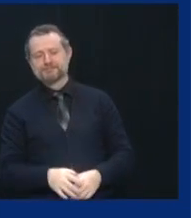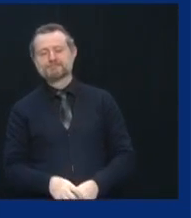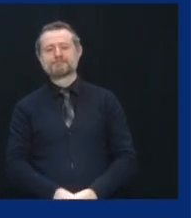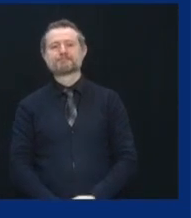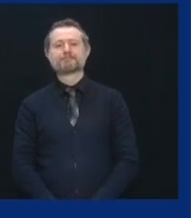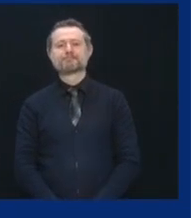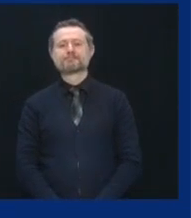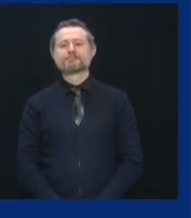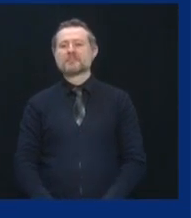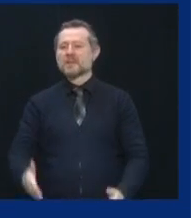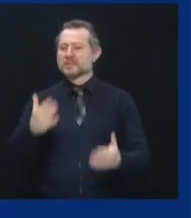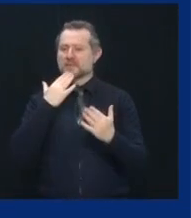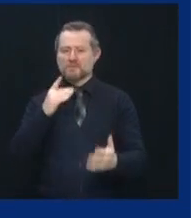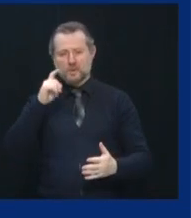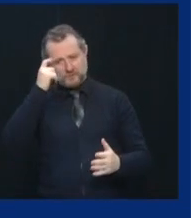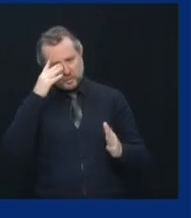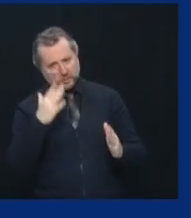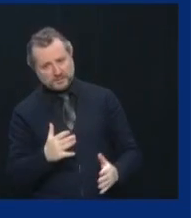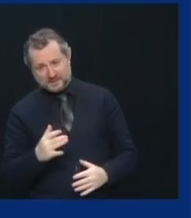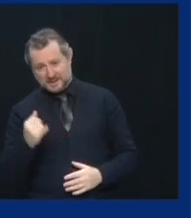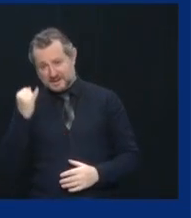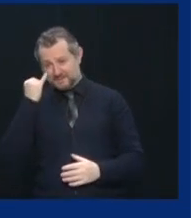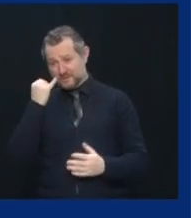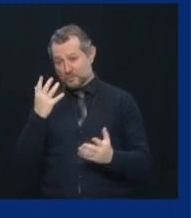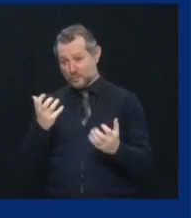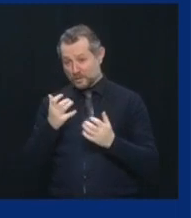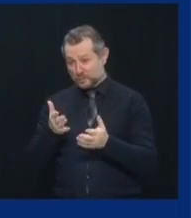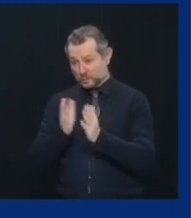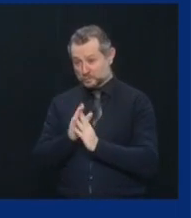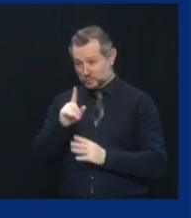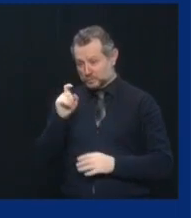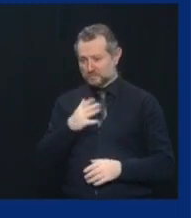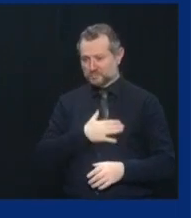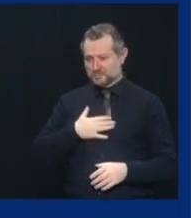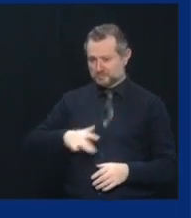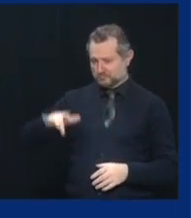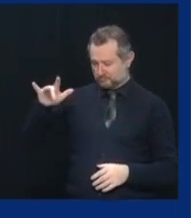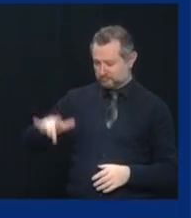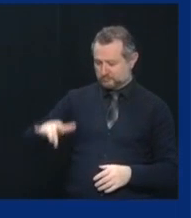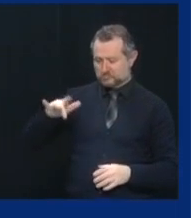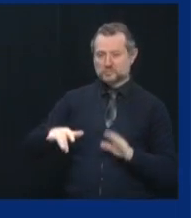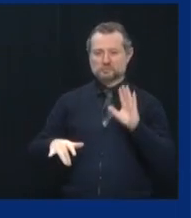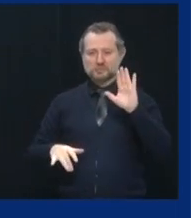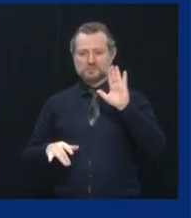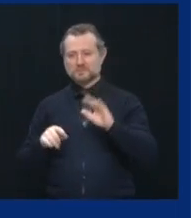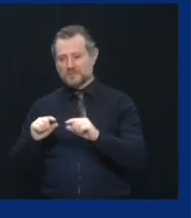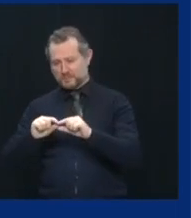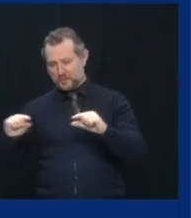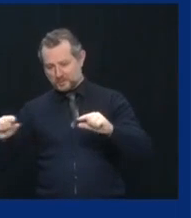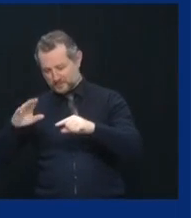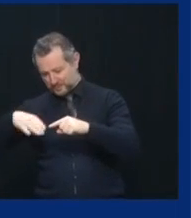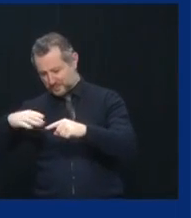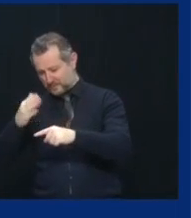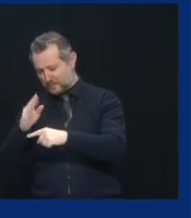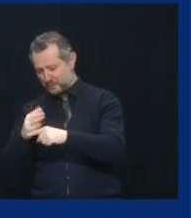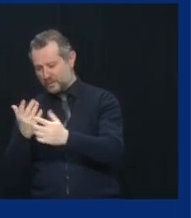Thank you, Governor. If you'd like to ask a question, please use the raise hand function at the bottom of your window. We'll take a brief moment to compile the Q&A